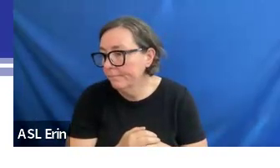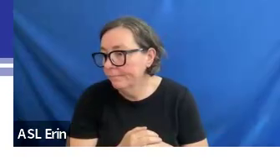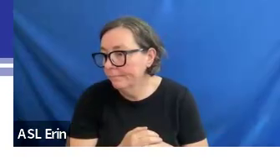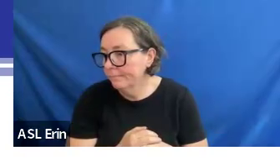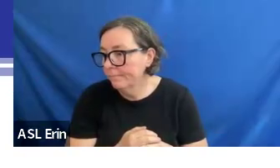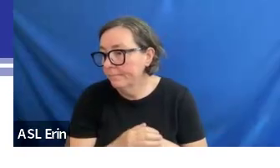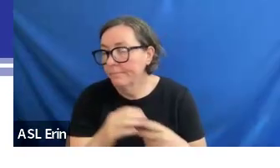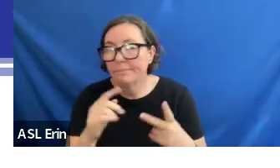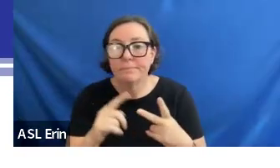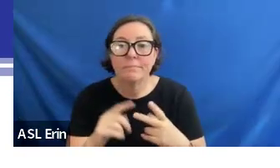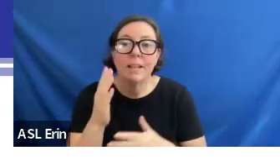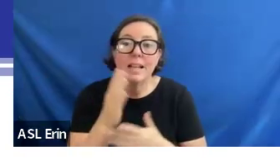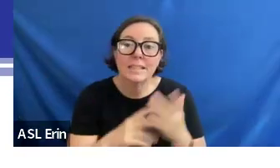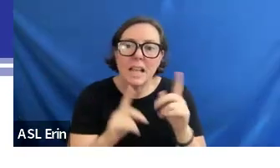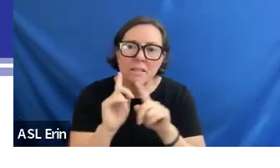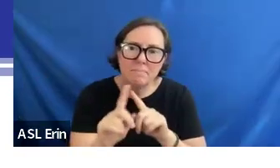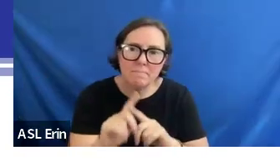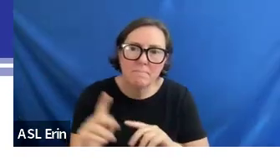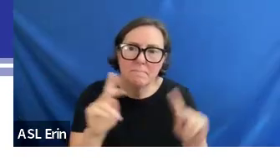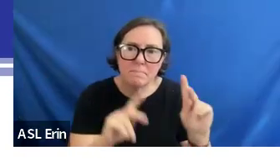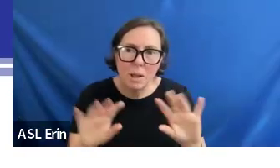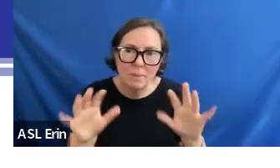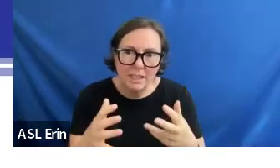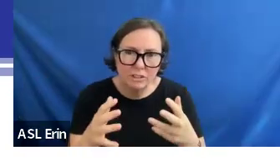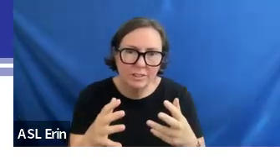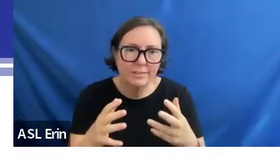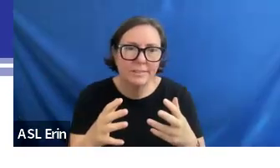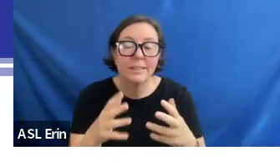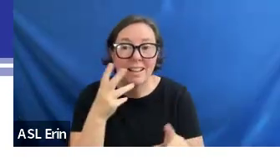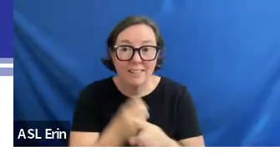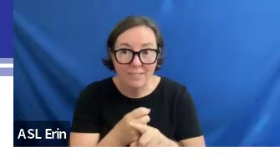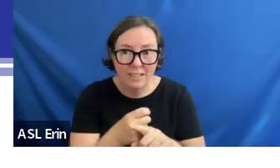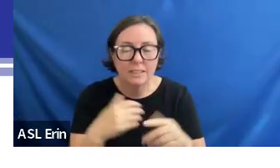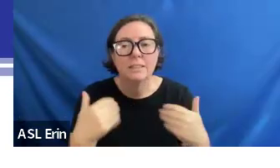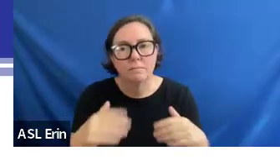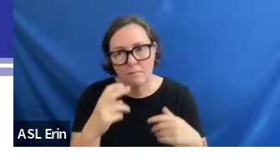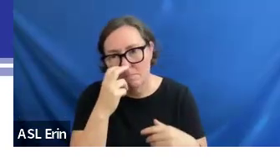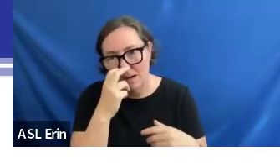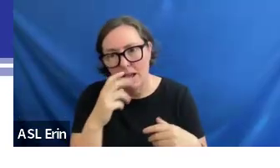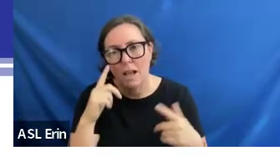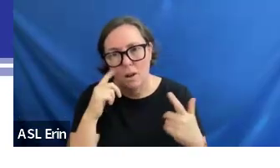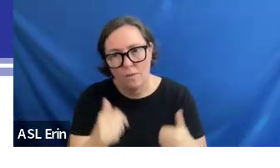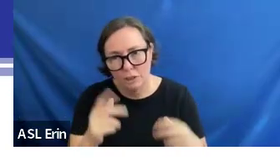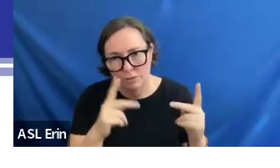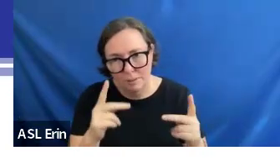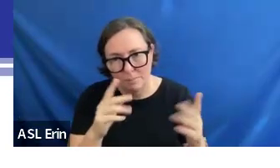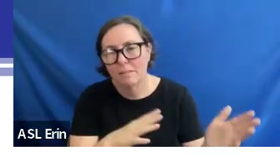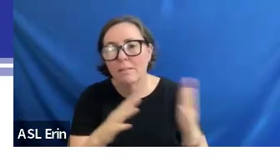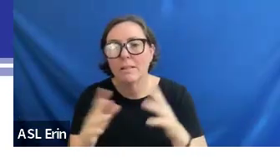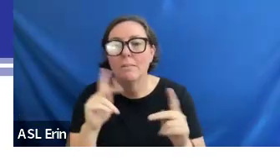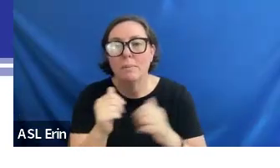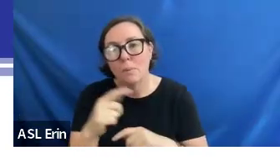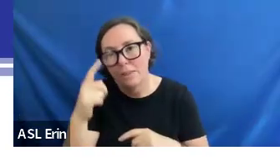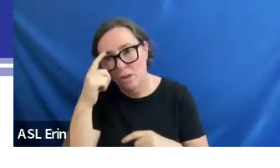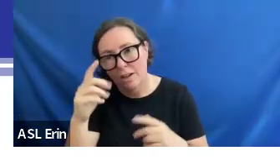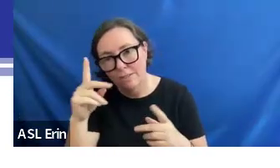Some populations that accessibility impacts are folks who are blind, low vision, cognitive disabilities, deaf